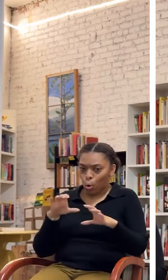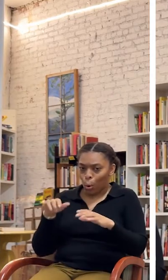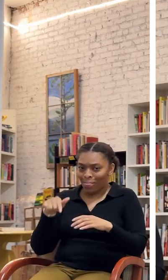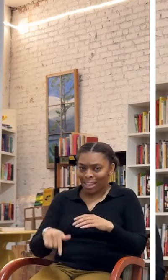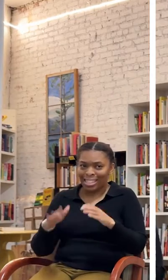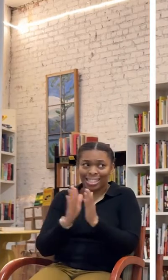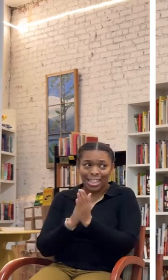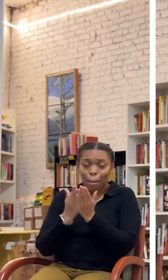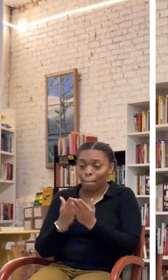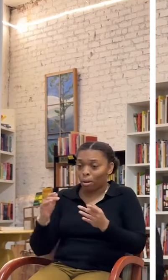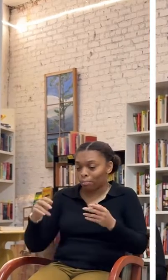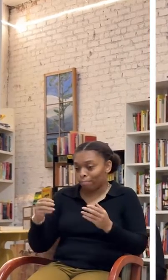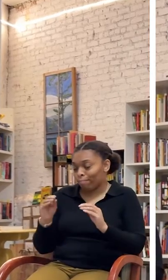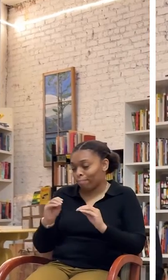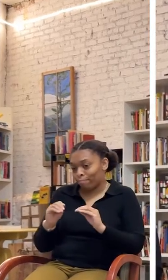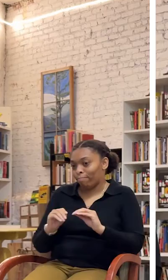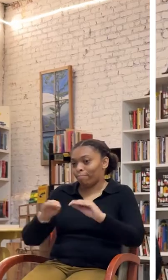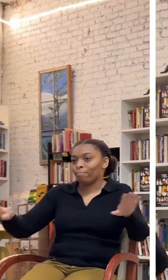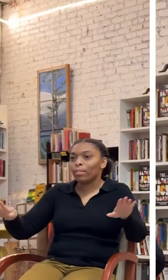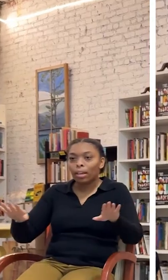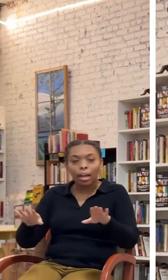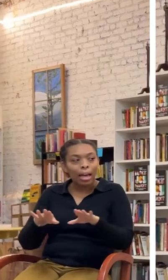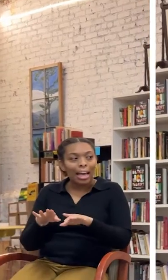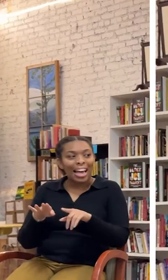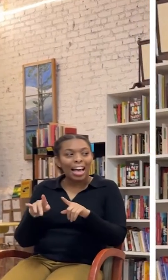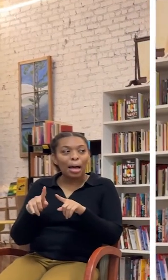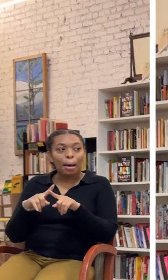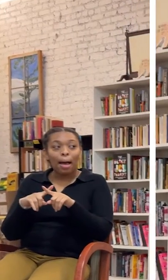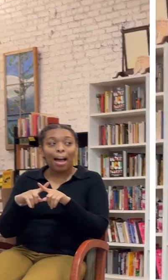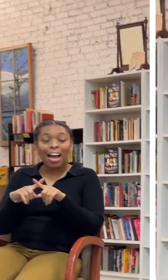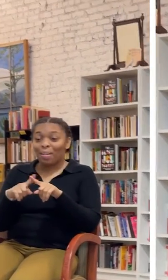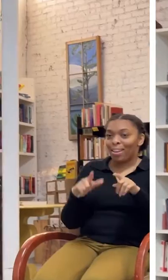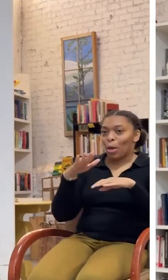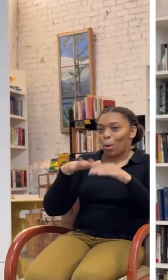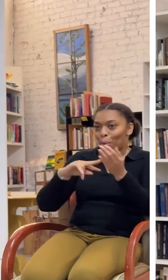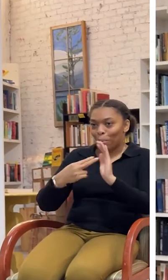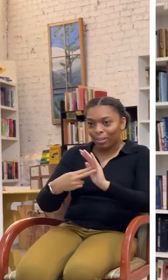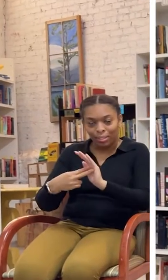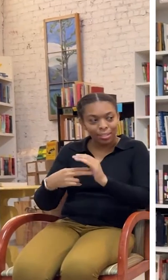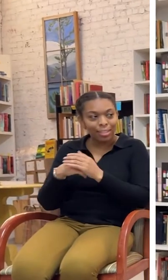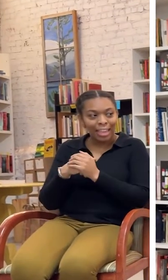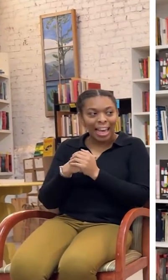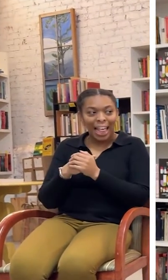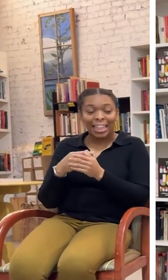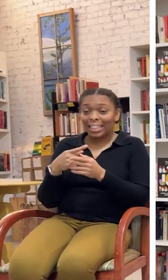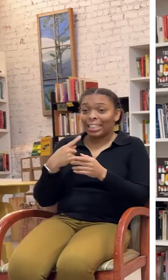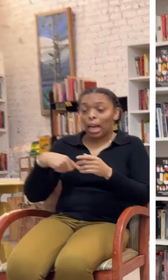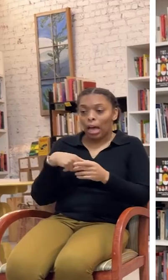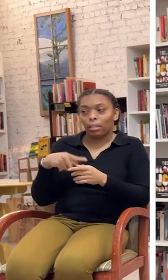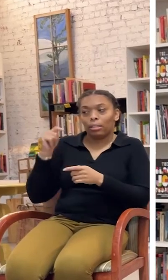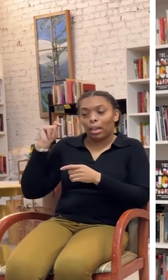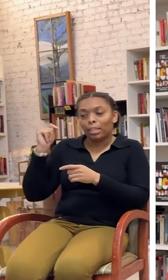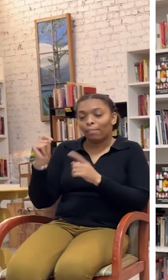book launch, at a book event. And it's very much on purpose, right? This is us